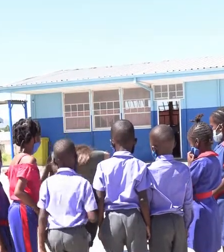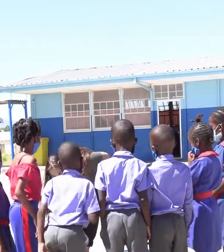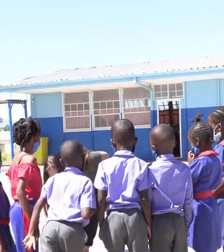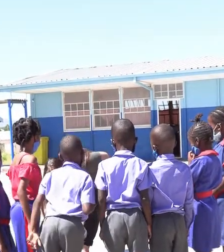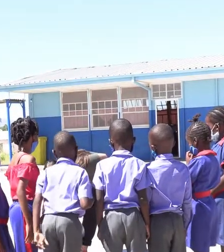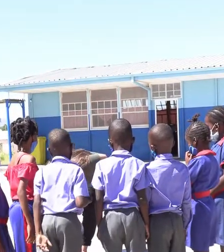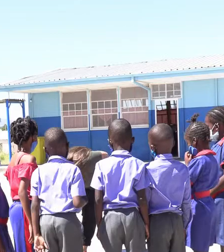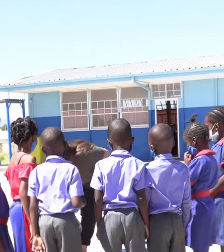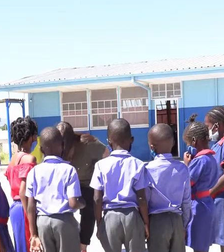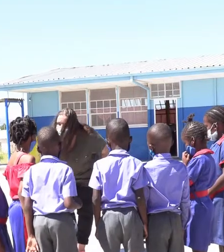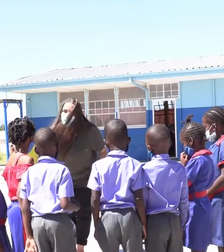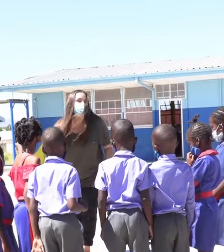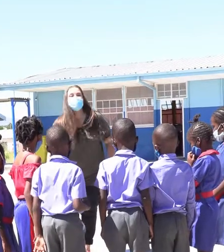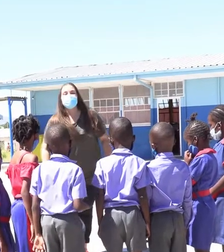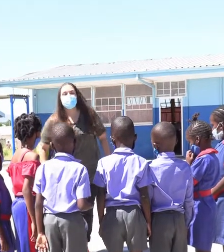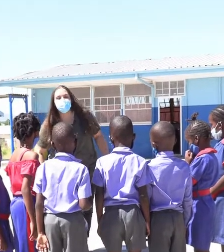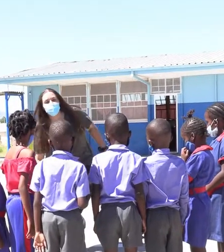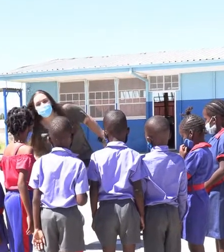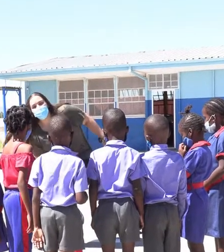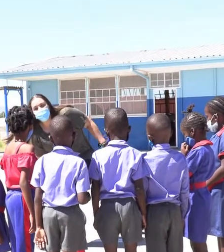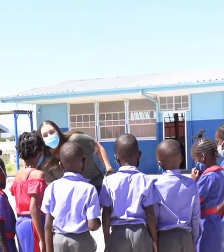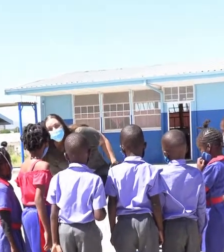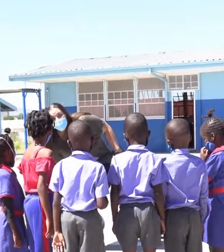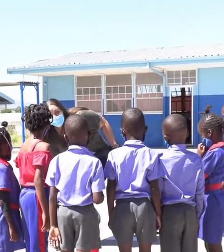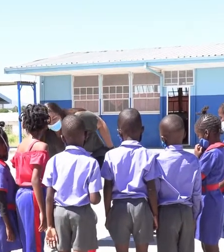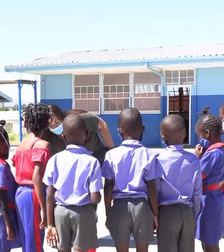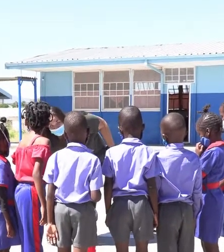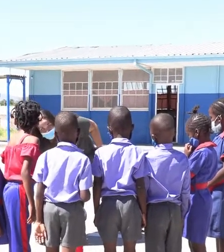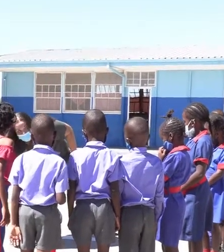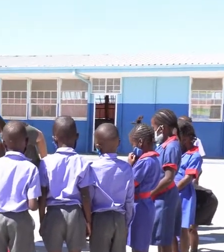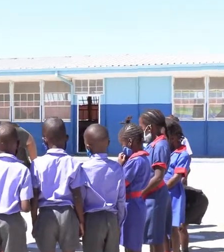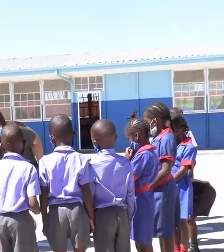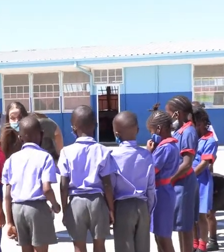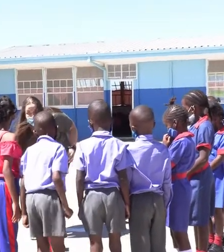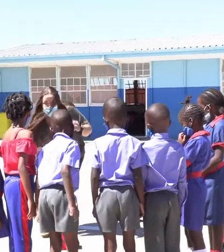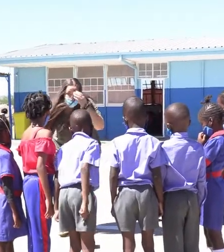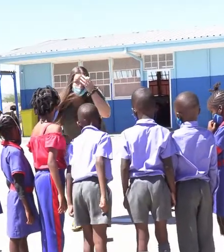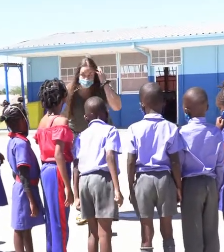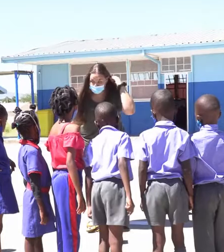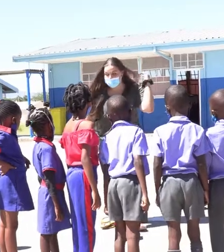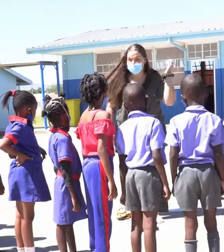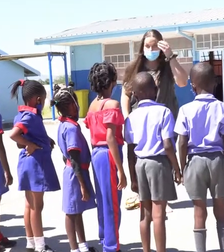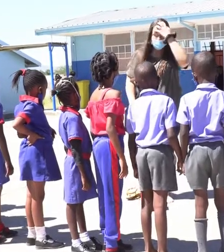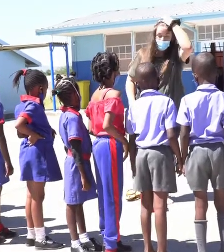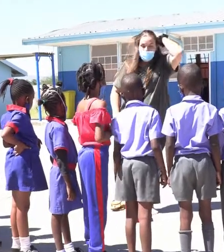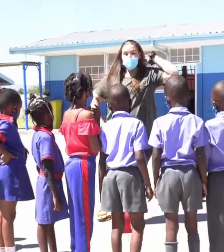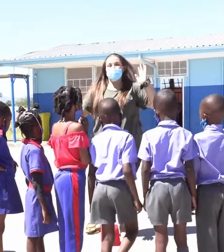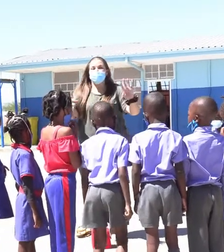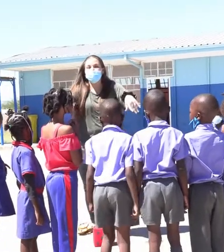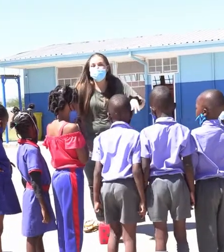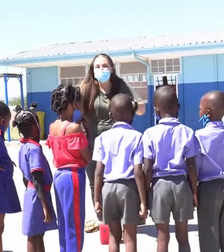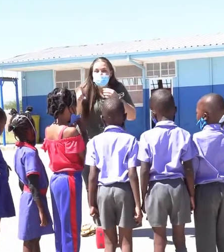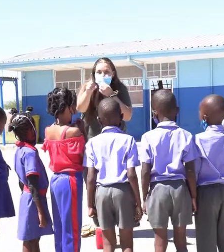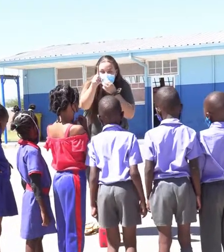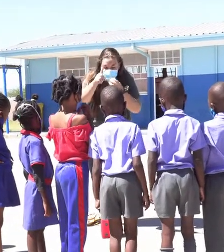take off my shoes as well. Okay, then when I'm going to throw the dice again, and then we're going to do something else, okay? But